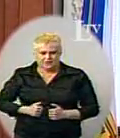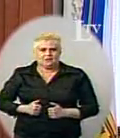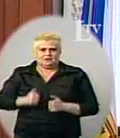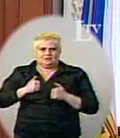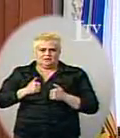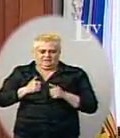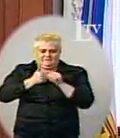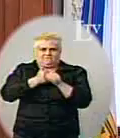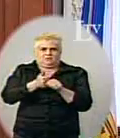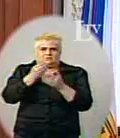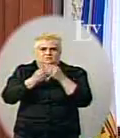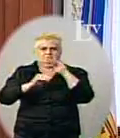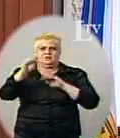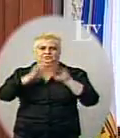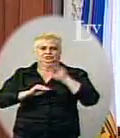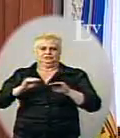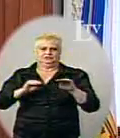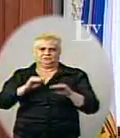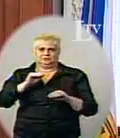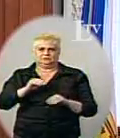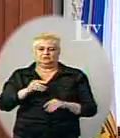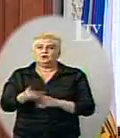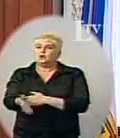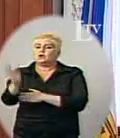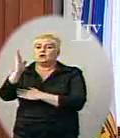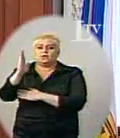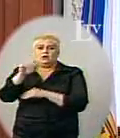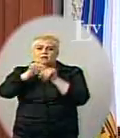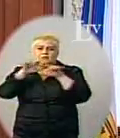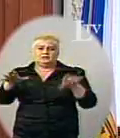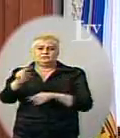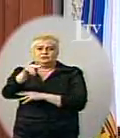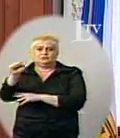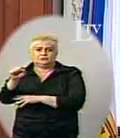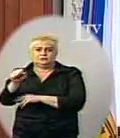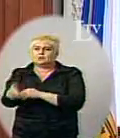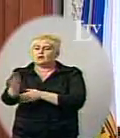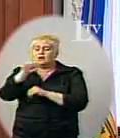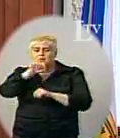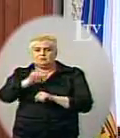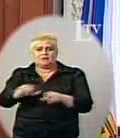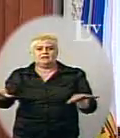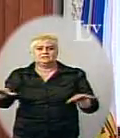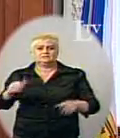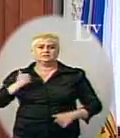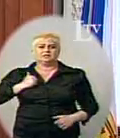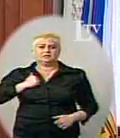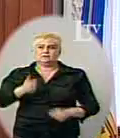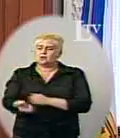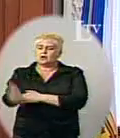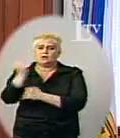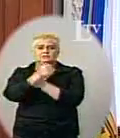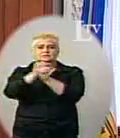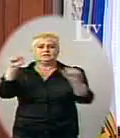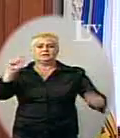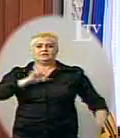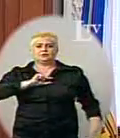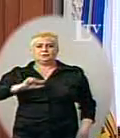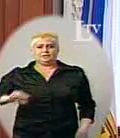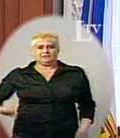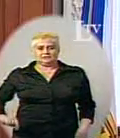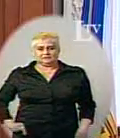its means. God bless Nova Scotia. God bless Canada. God save the Queen.